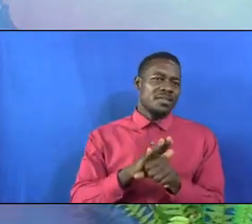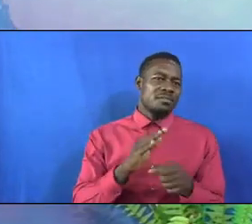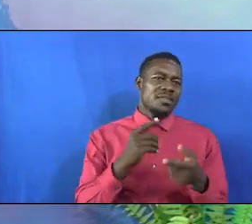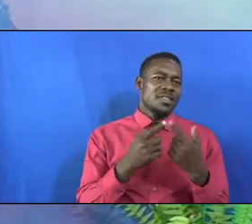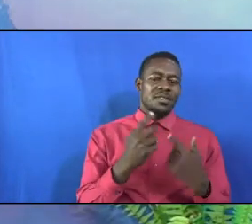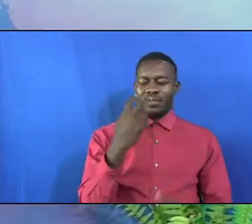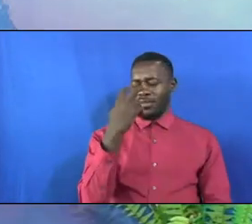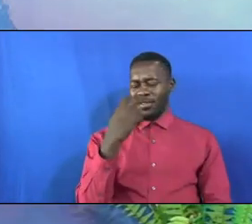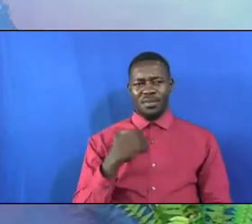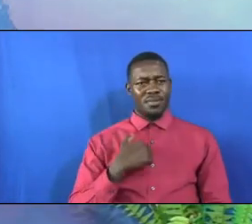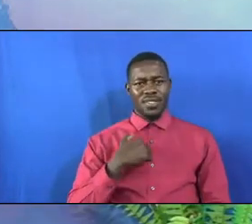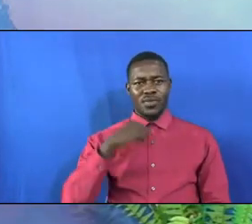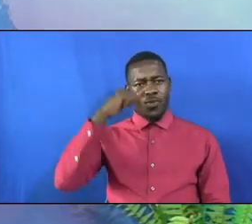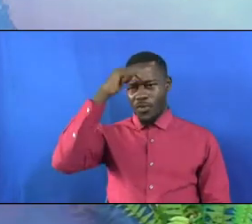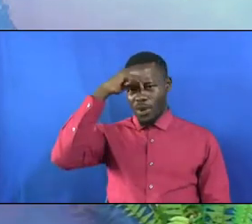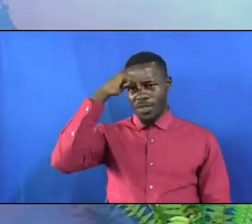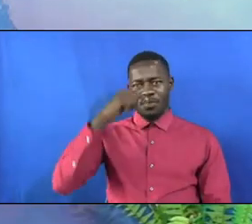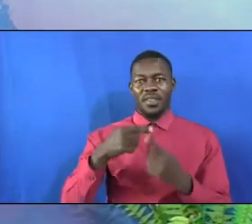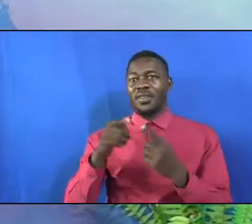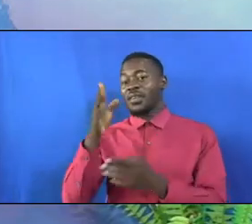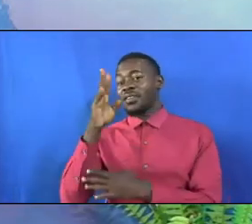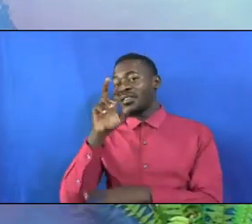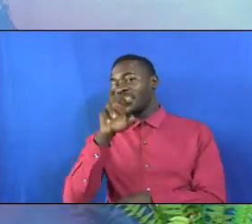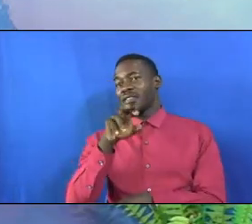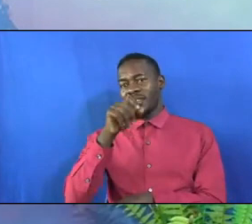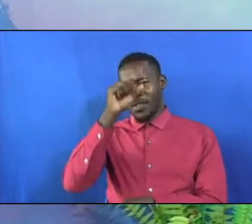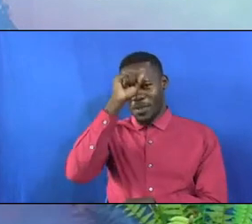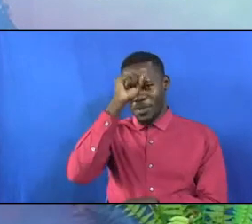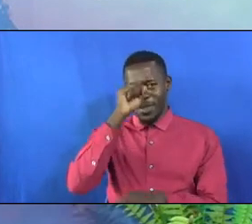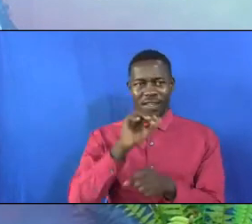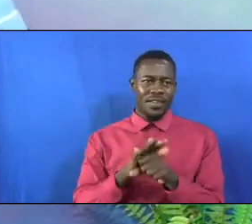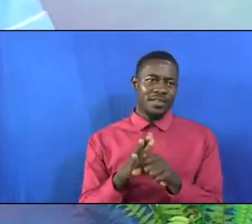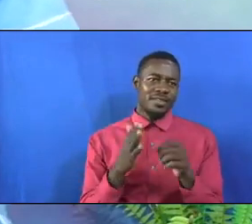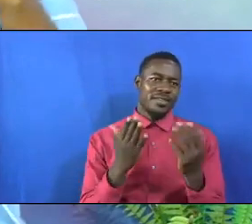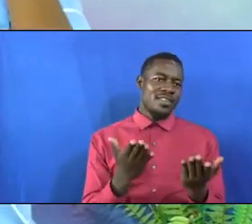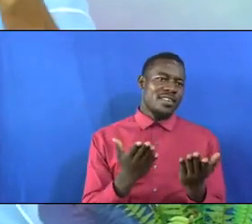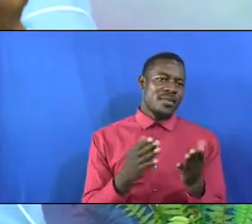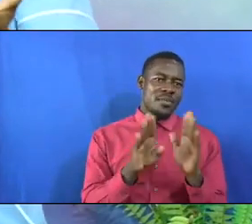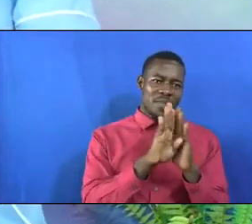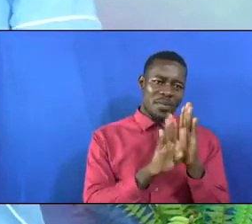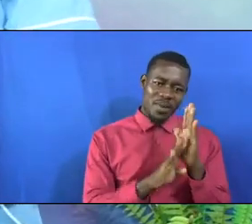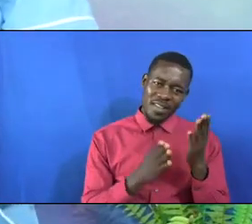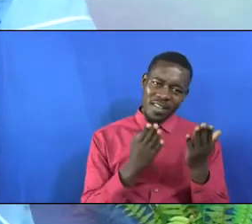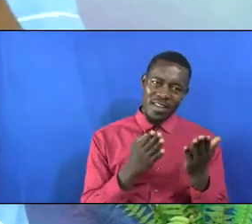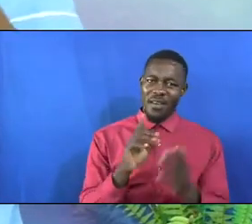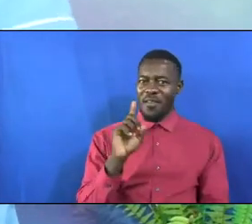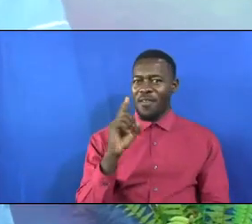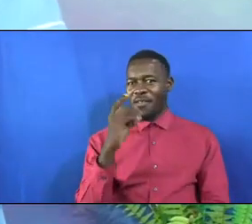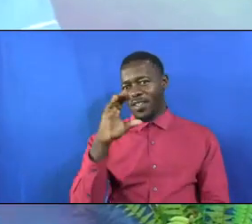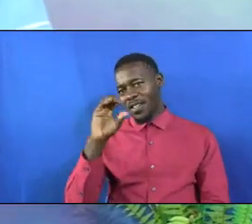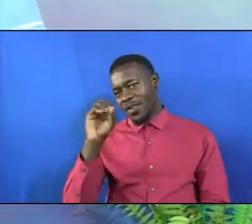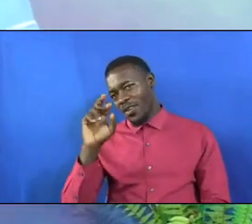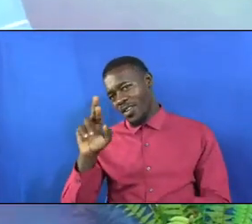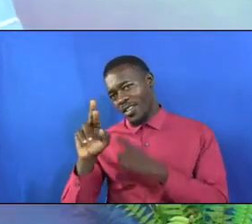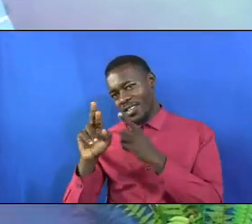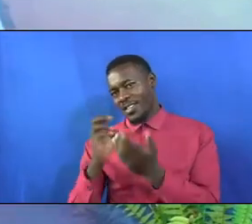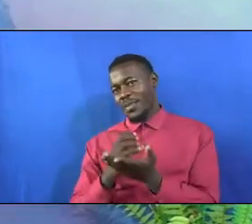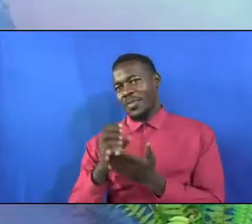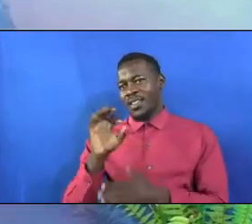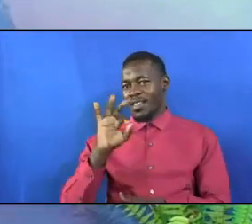before God. And this is confirmed in the book of 1 Corinthians chapter 3 and verse 19. You can read it